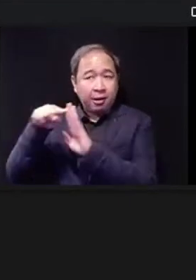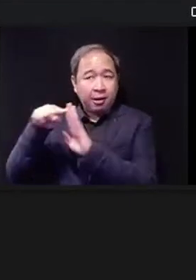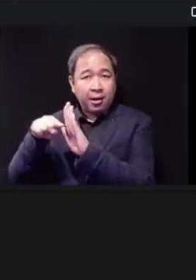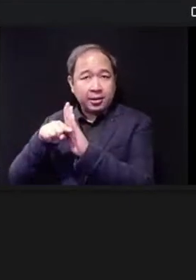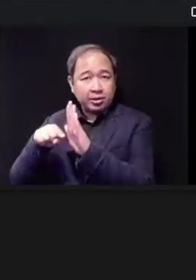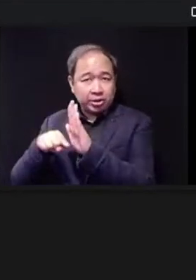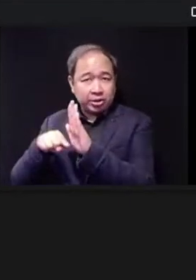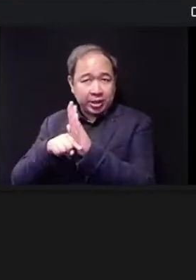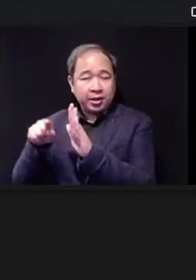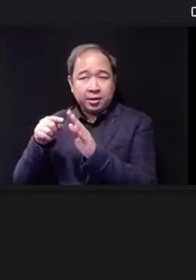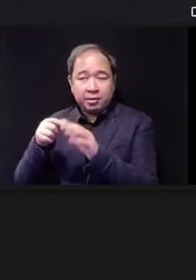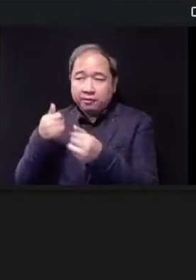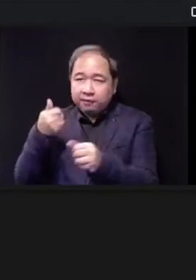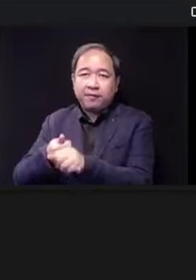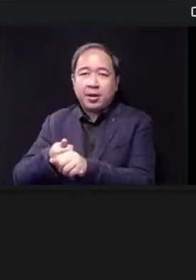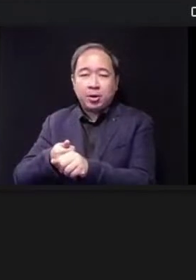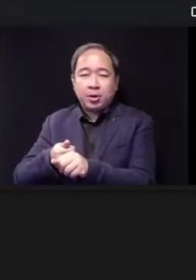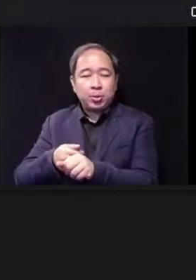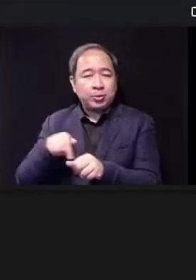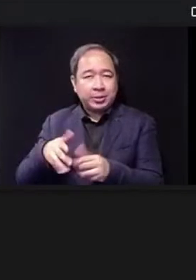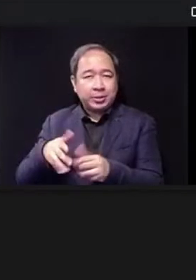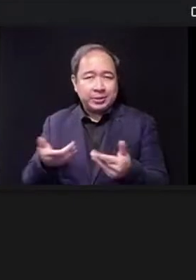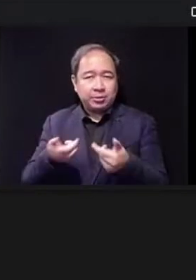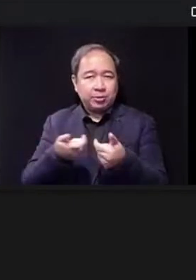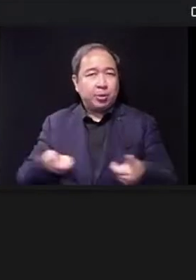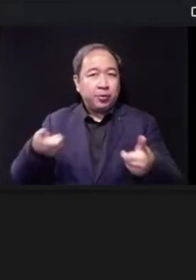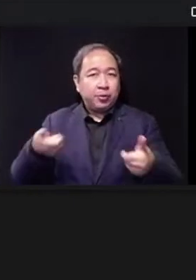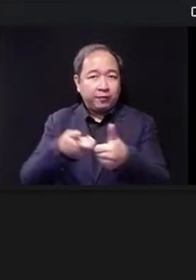we have been using in the conference.